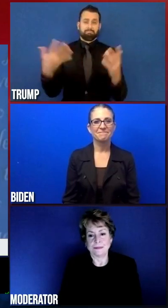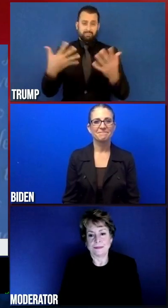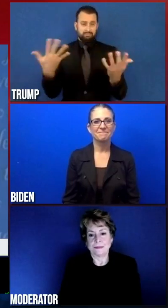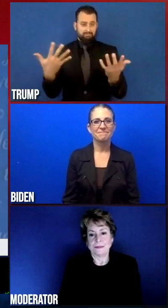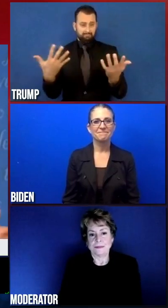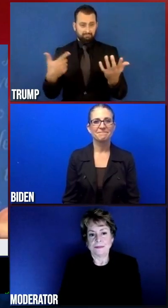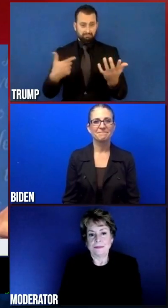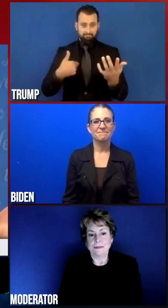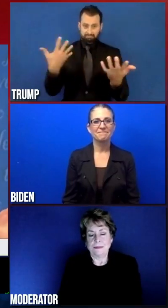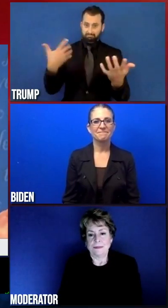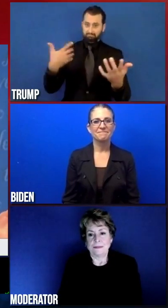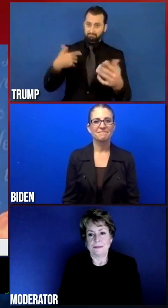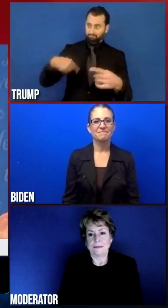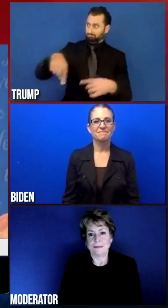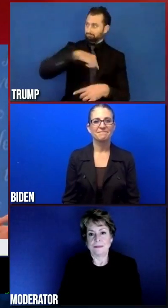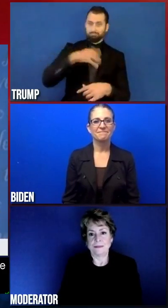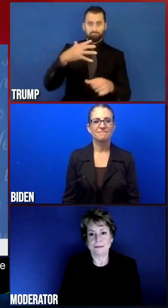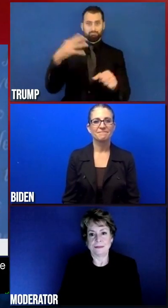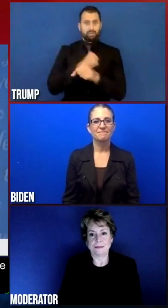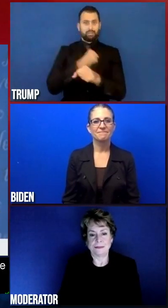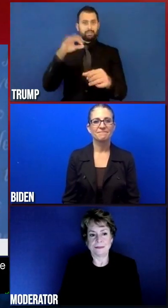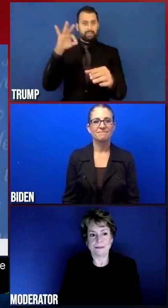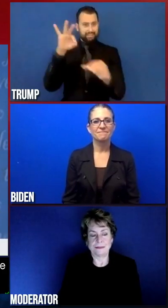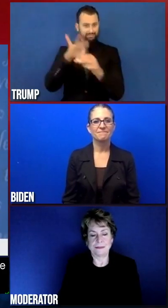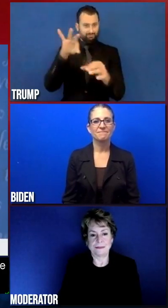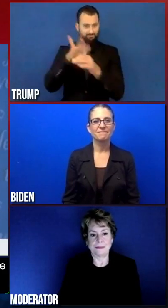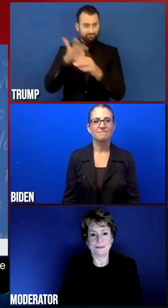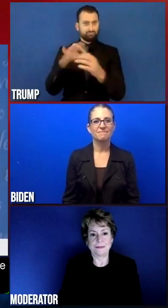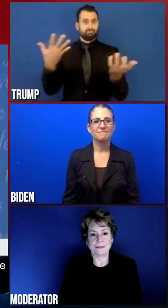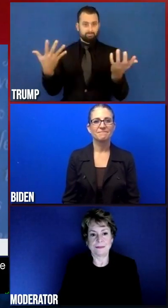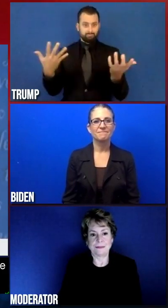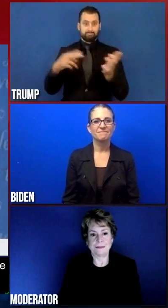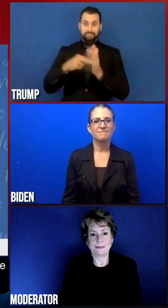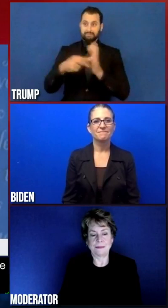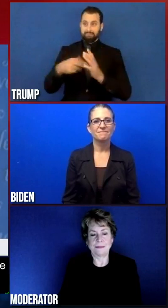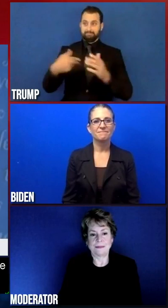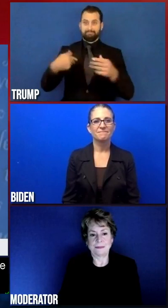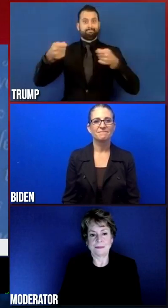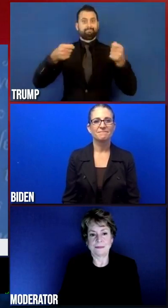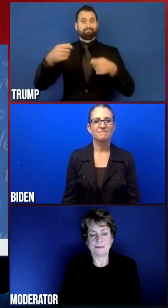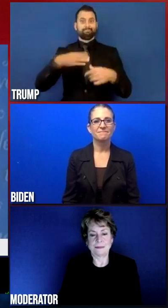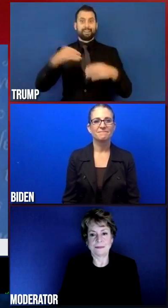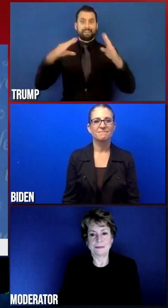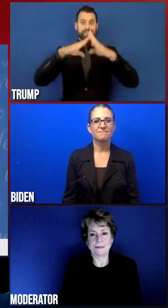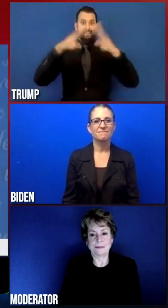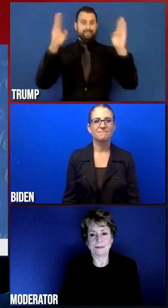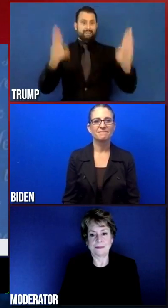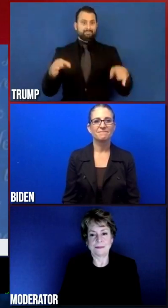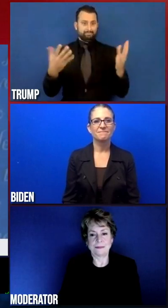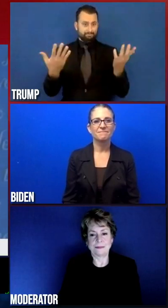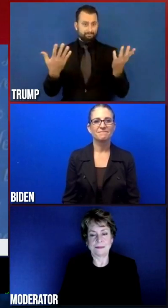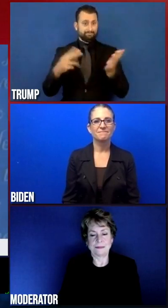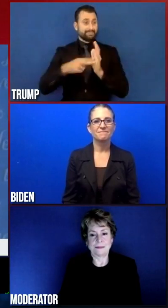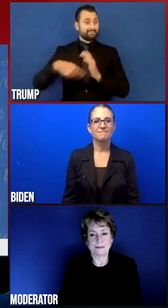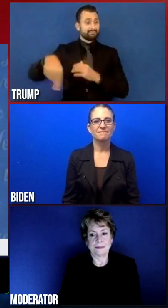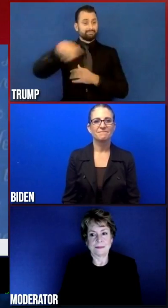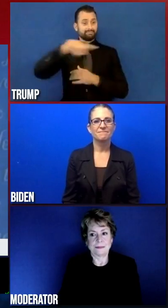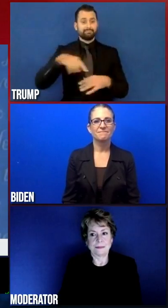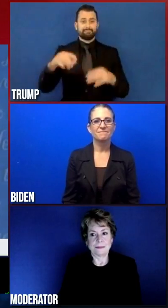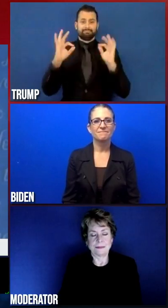White House, and we have a phenomenal nominee, respected by all, top